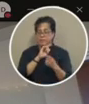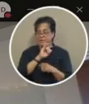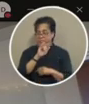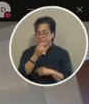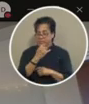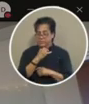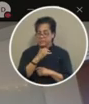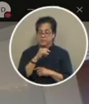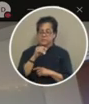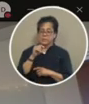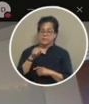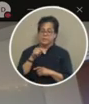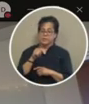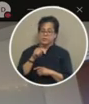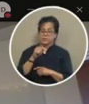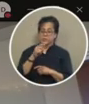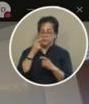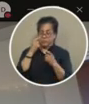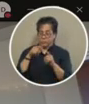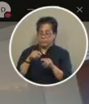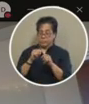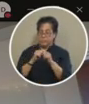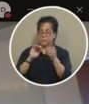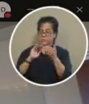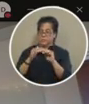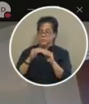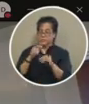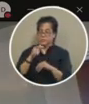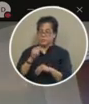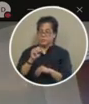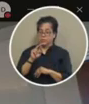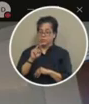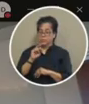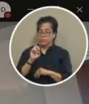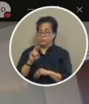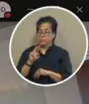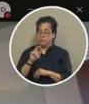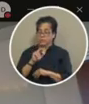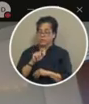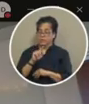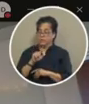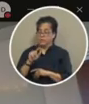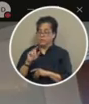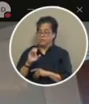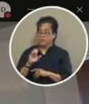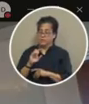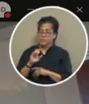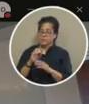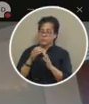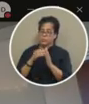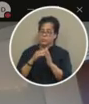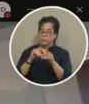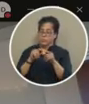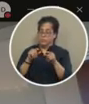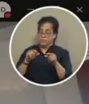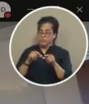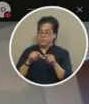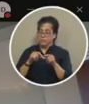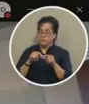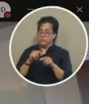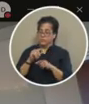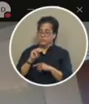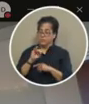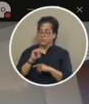is a first amendment to the agreement between the city and Garver LLC on the relocation of taxiway